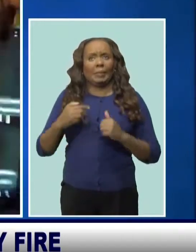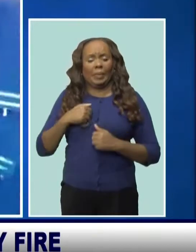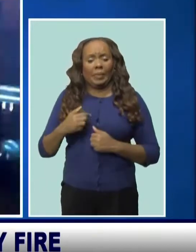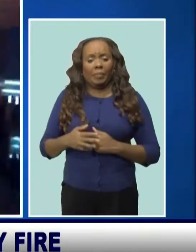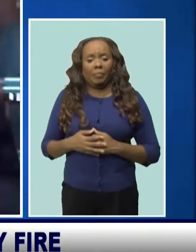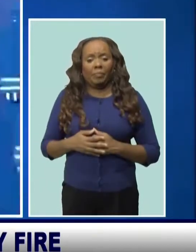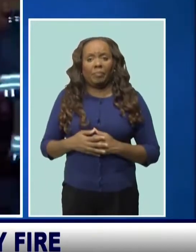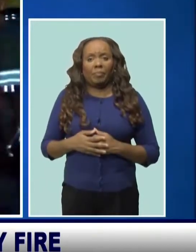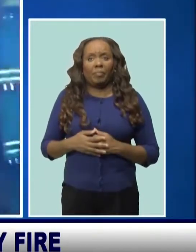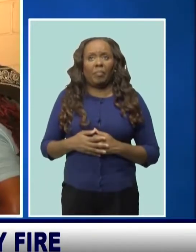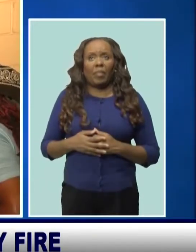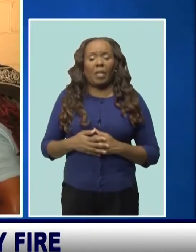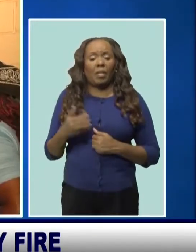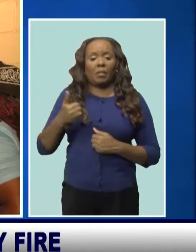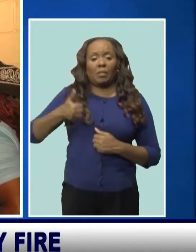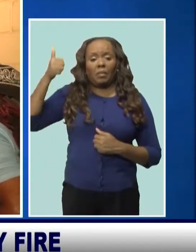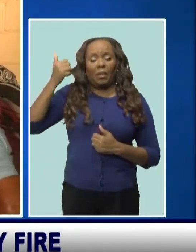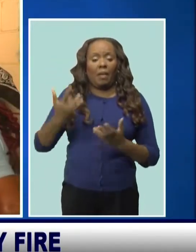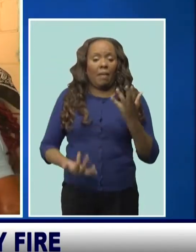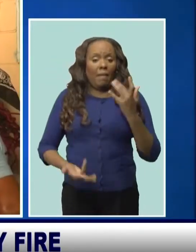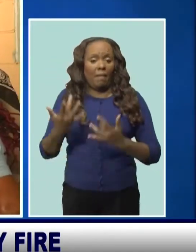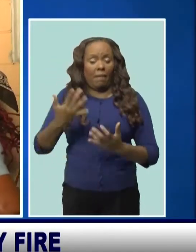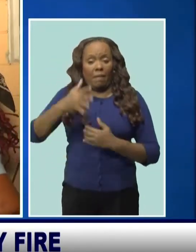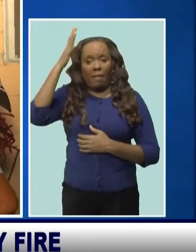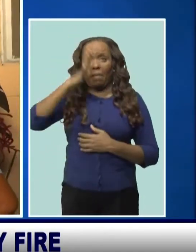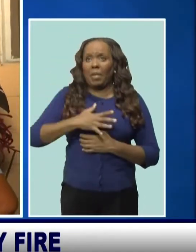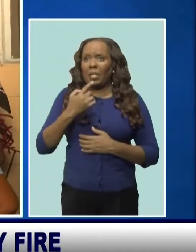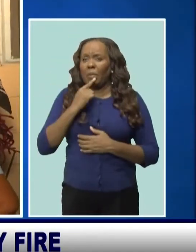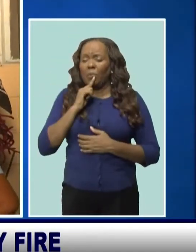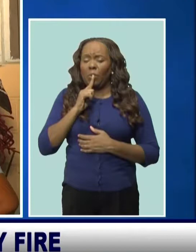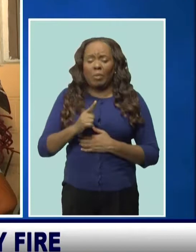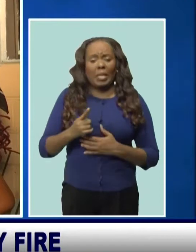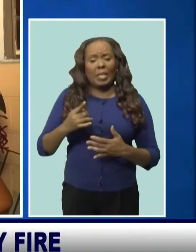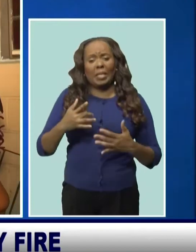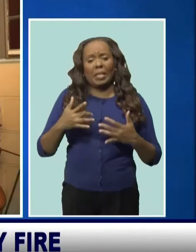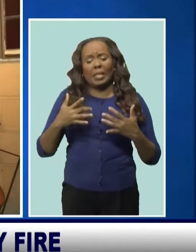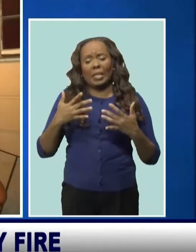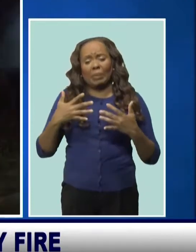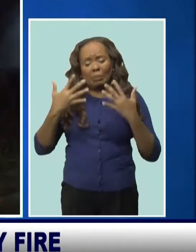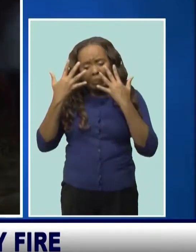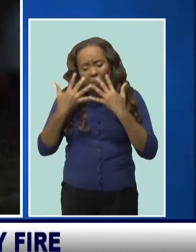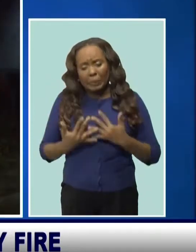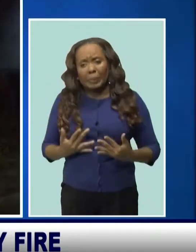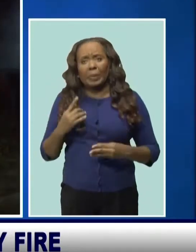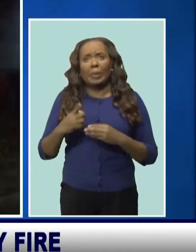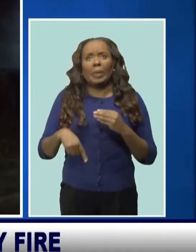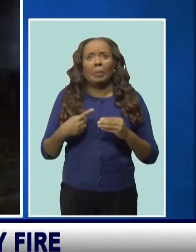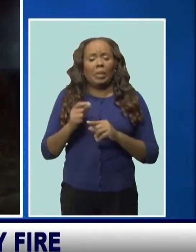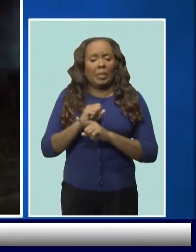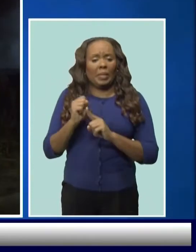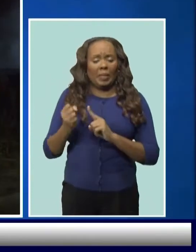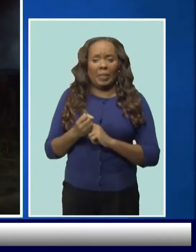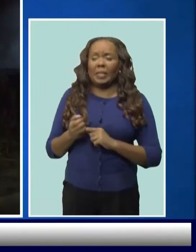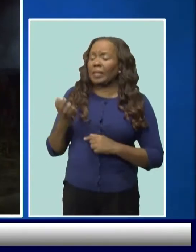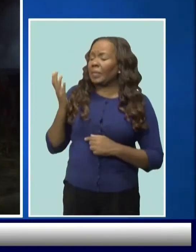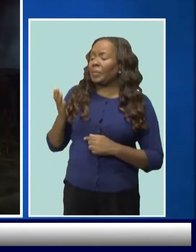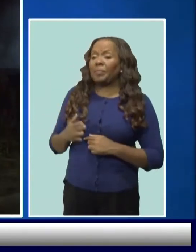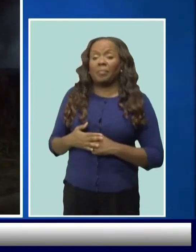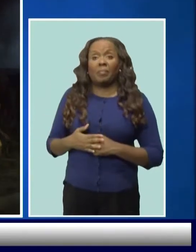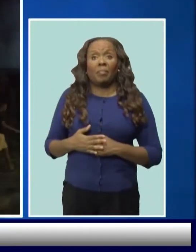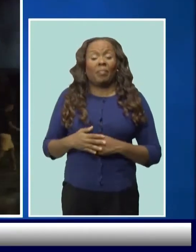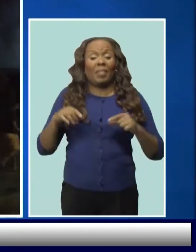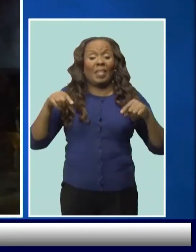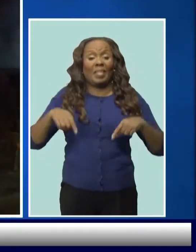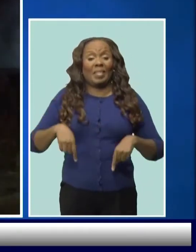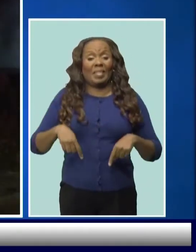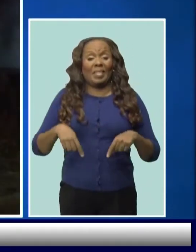over the circumstances surrounding the fire and the number of displaced people. The area that we're in is a city